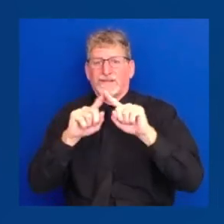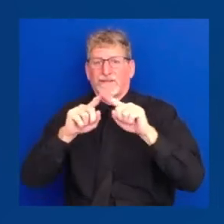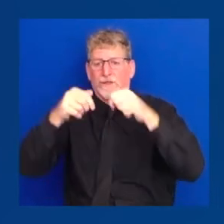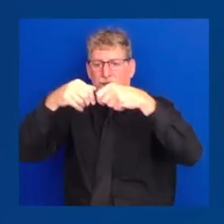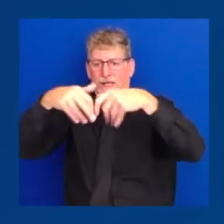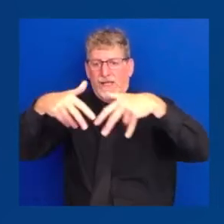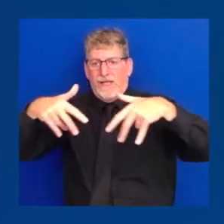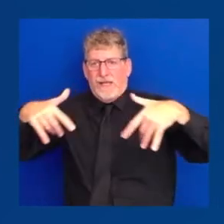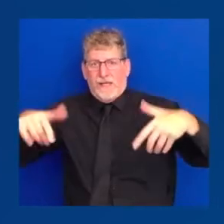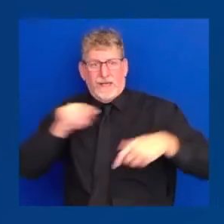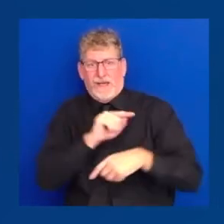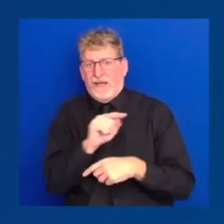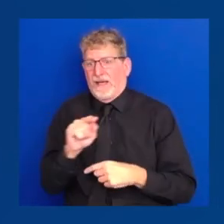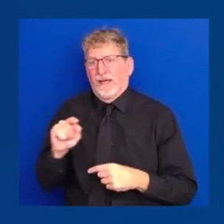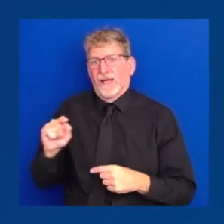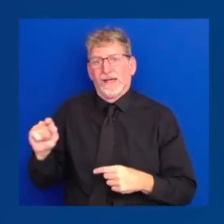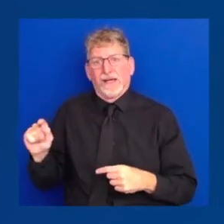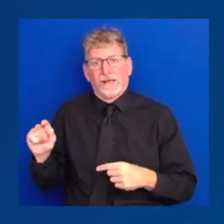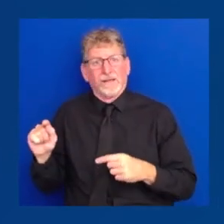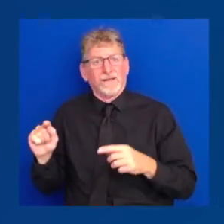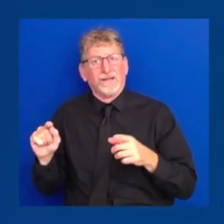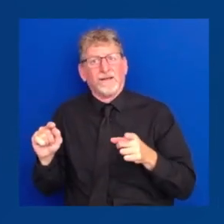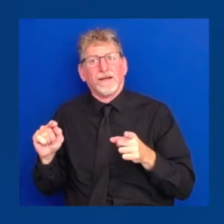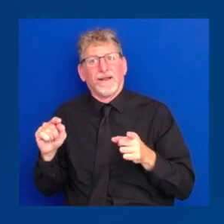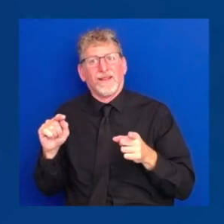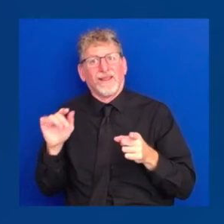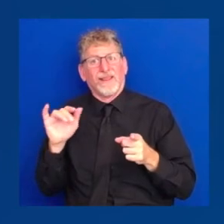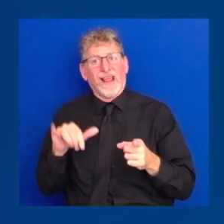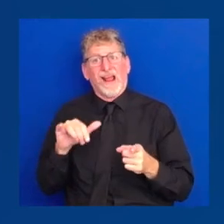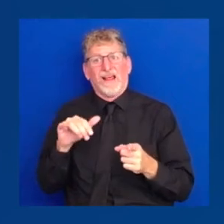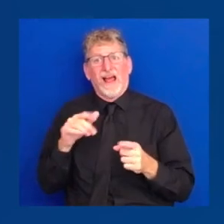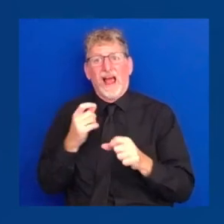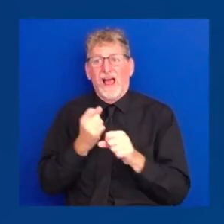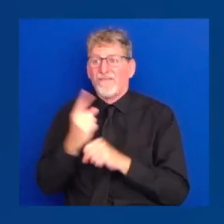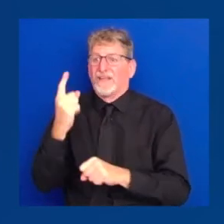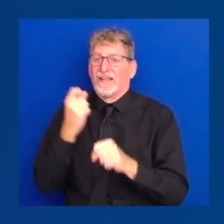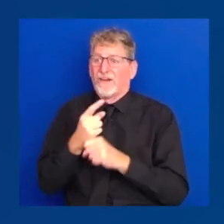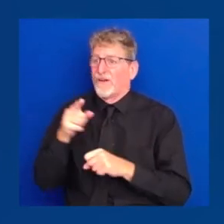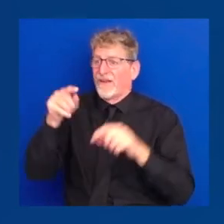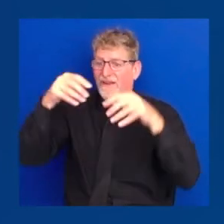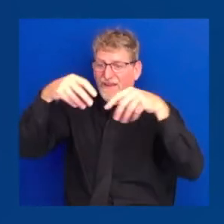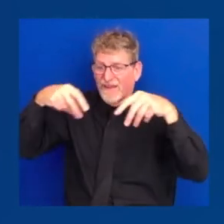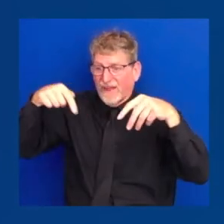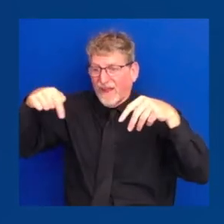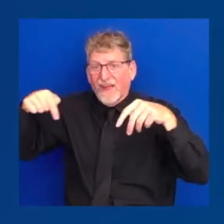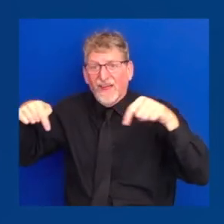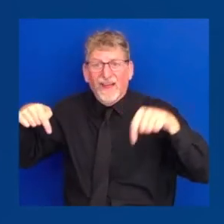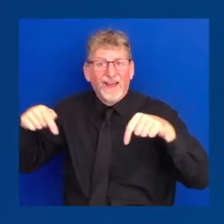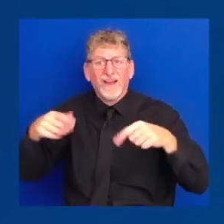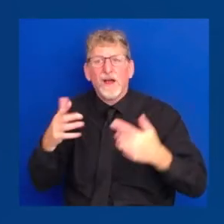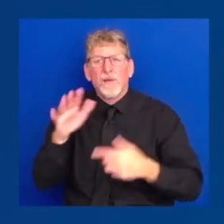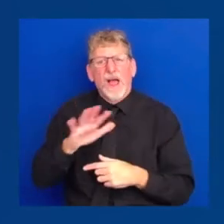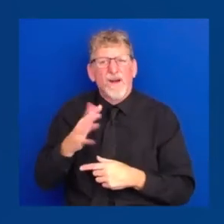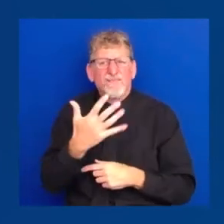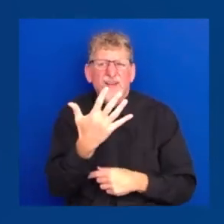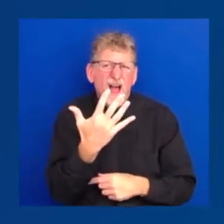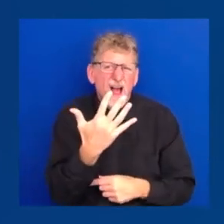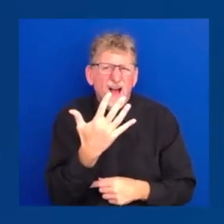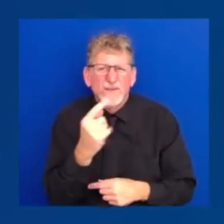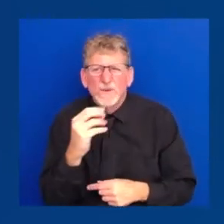year after year accounting for anywhere from 5 to 30% of the common colds. Then there's the